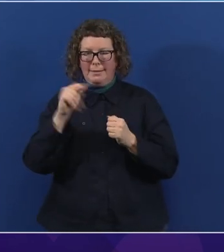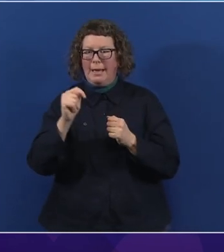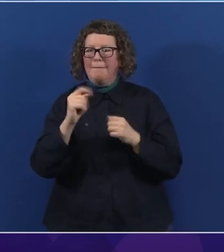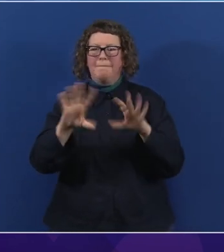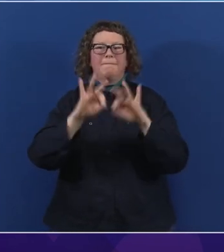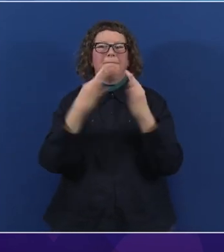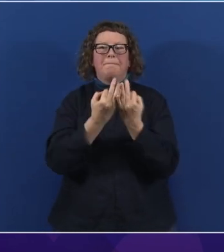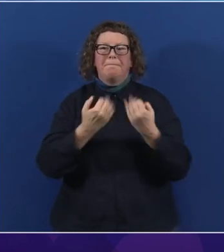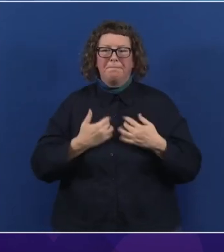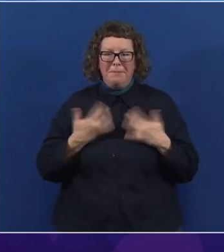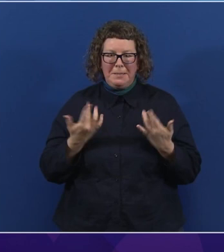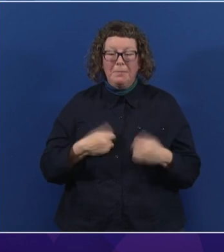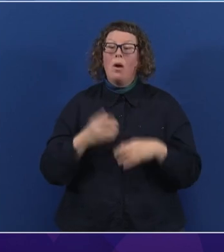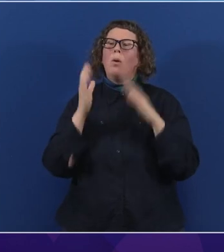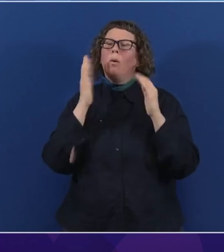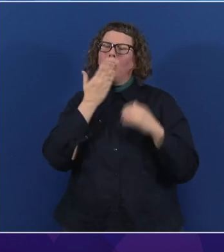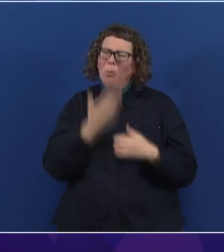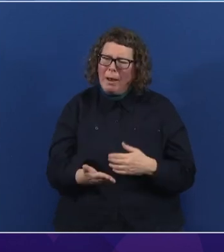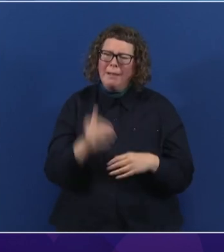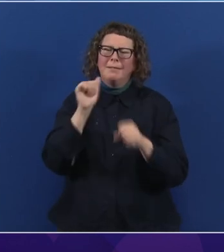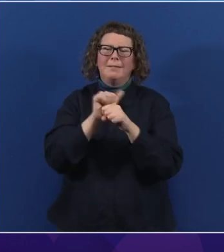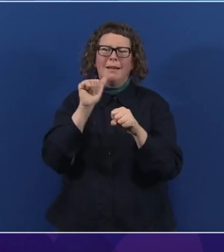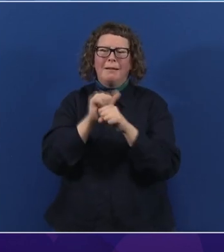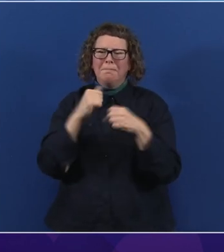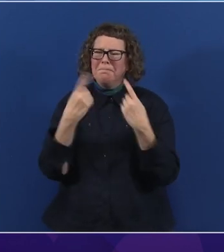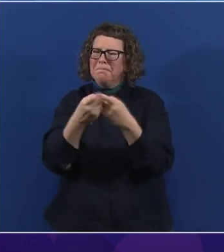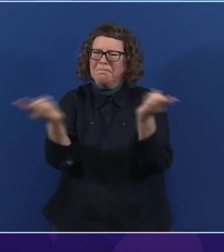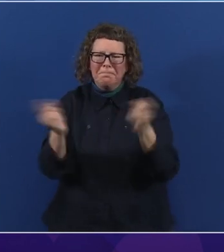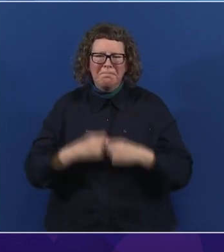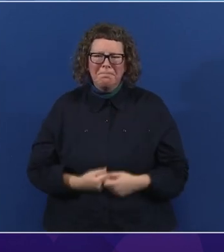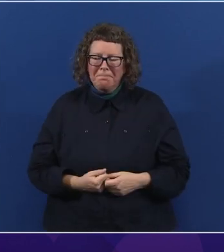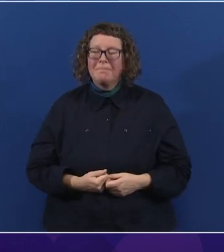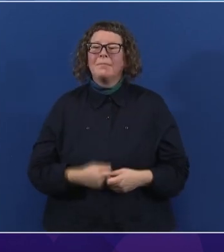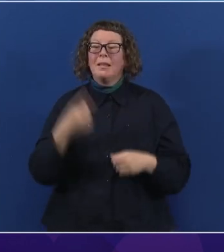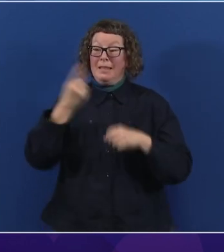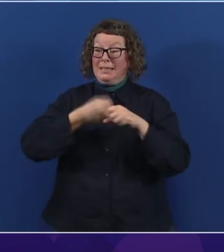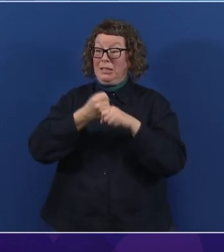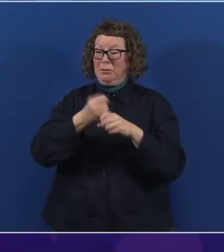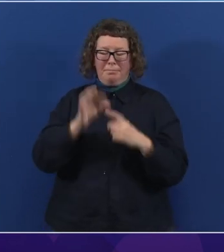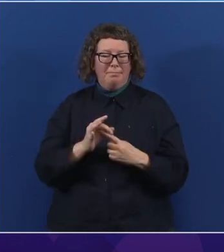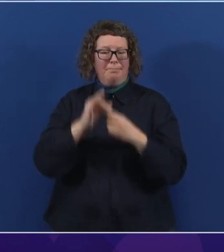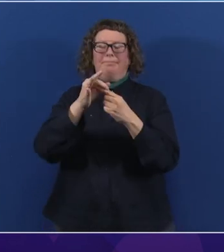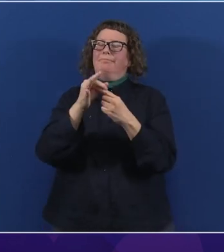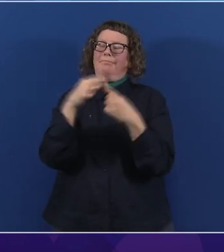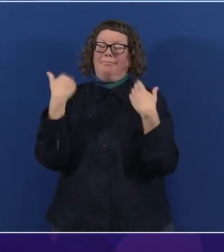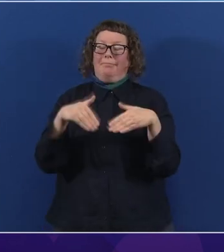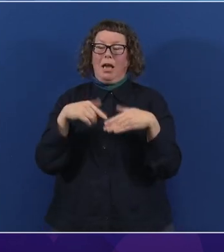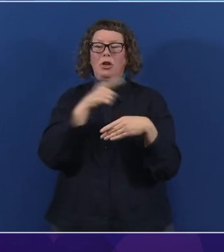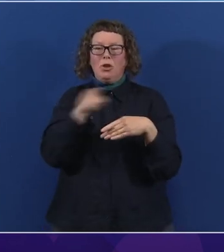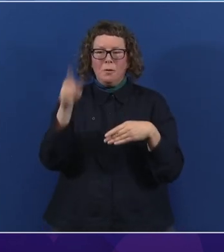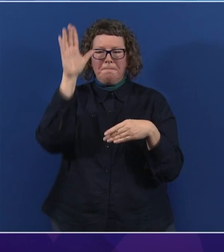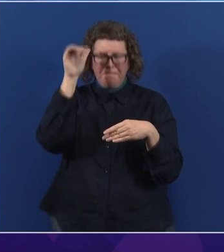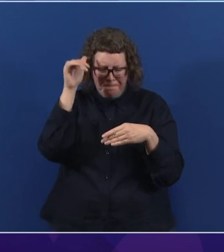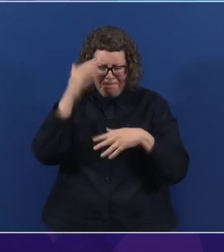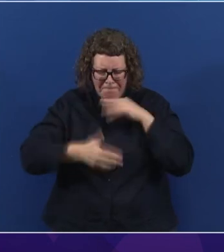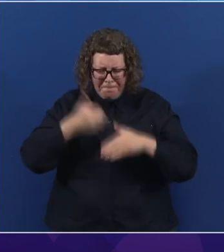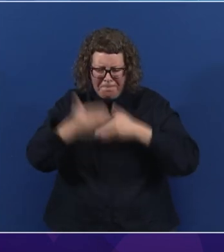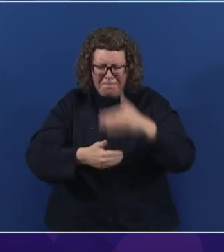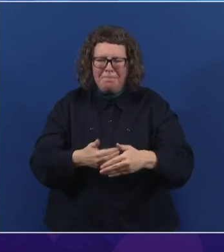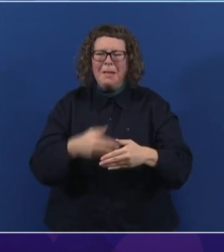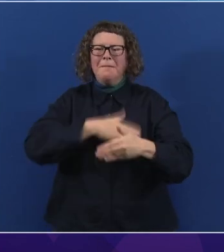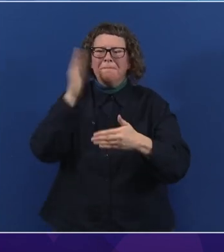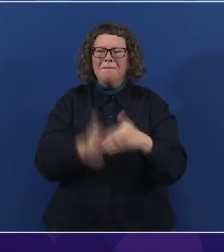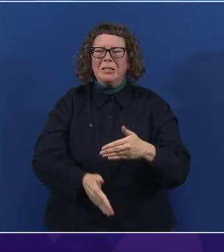alumni family. Well done, class of 2021. In a year unlike any other, you persevered and you did it.